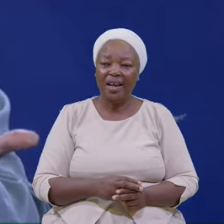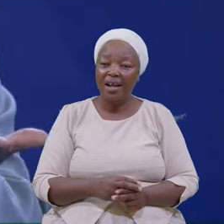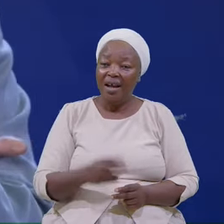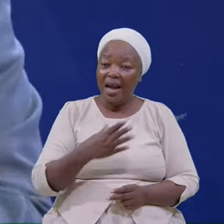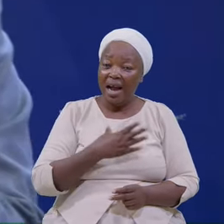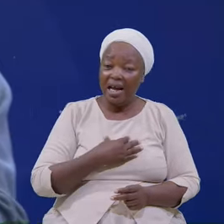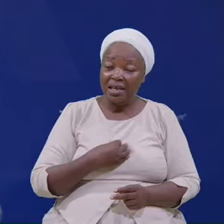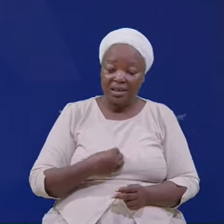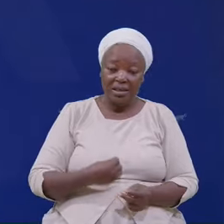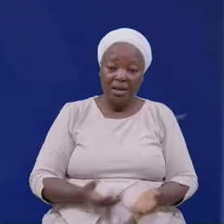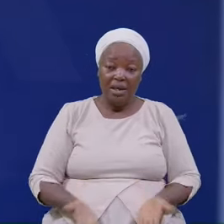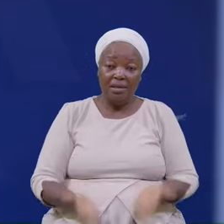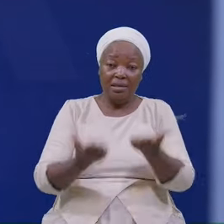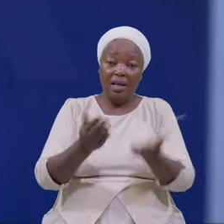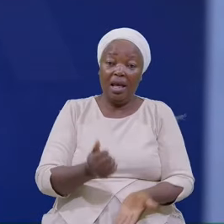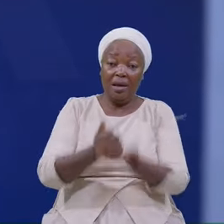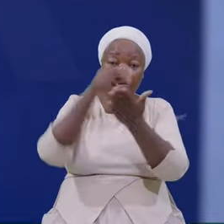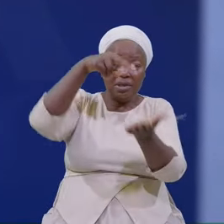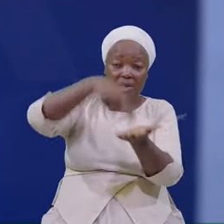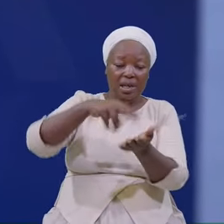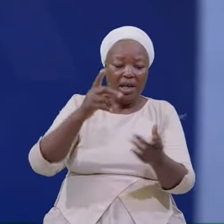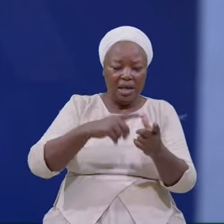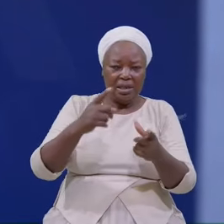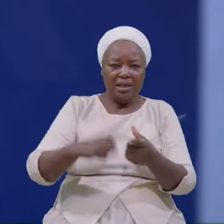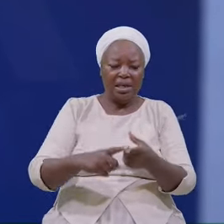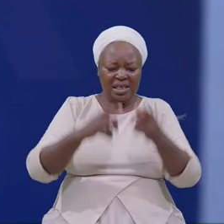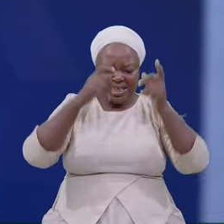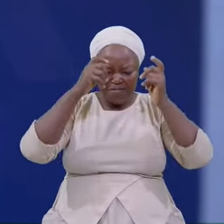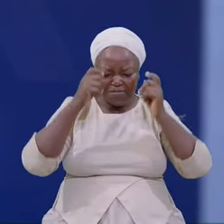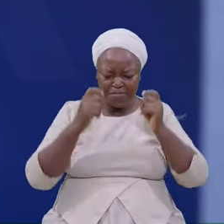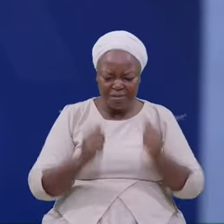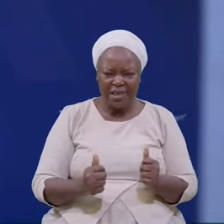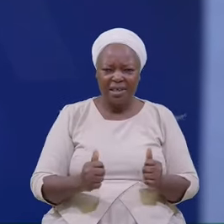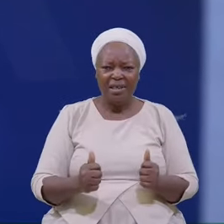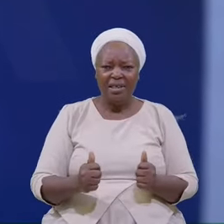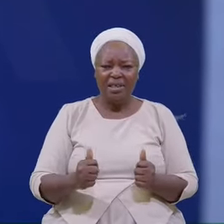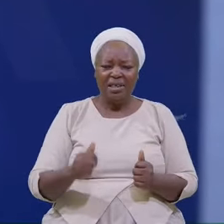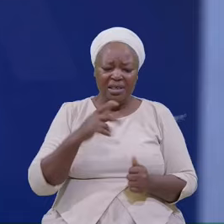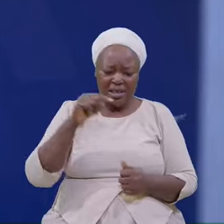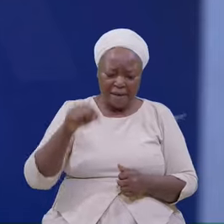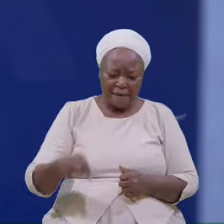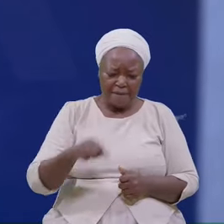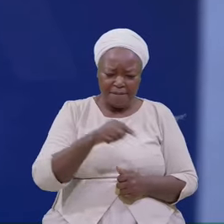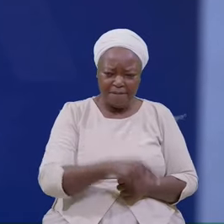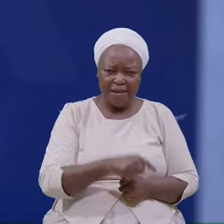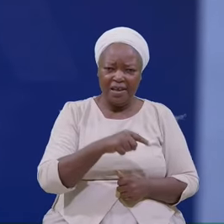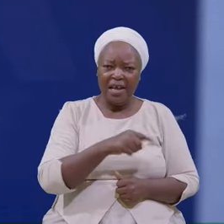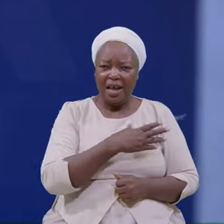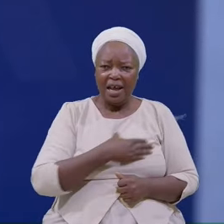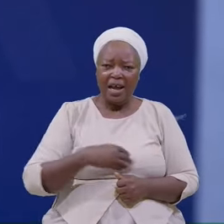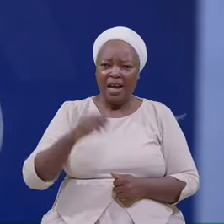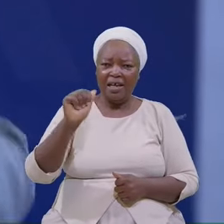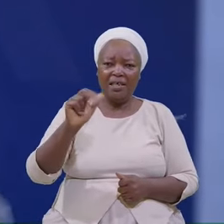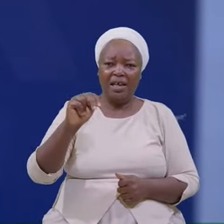lifted him up, and immediately his feet and ankle bones